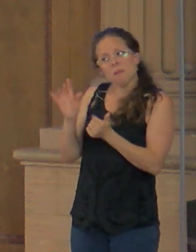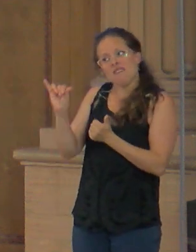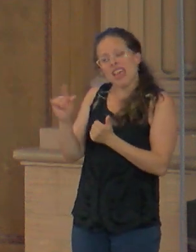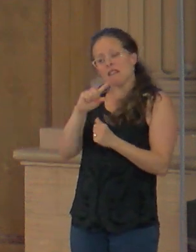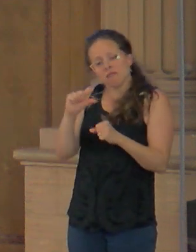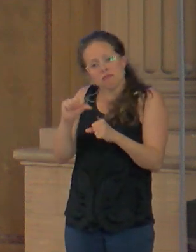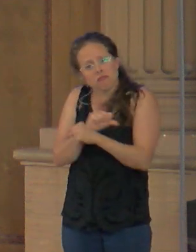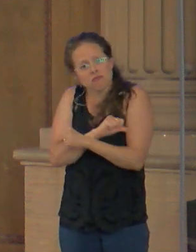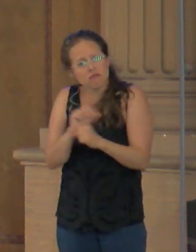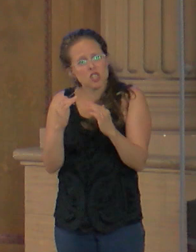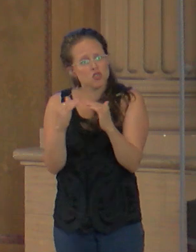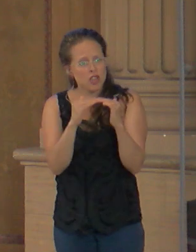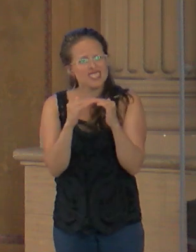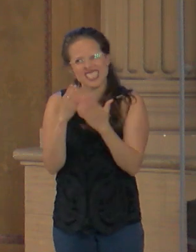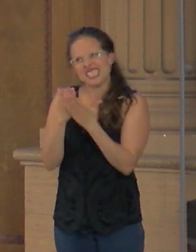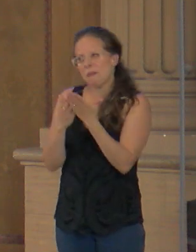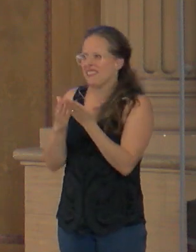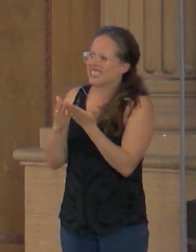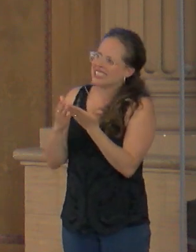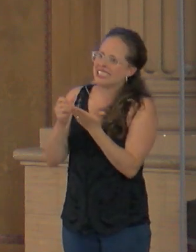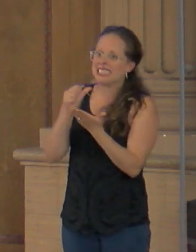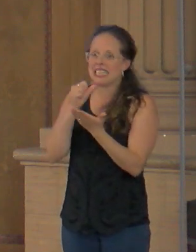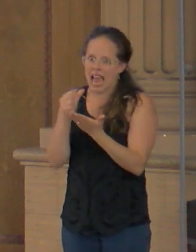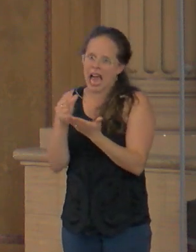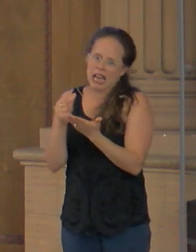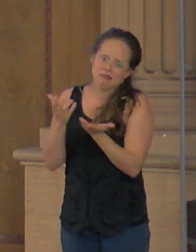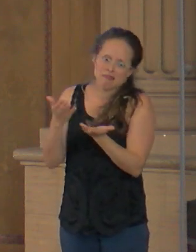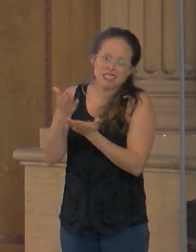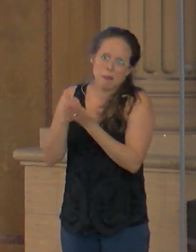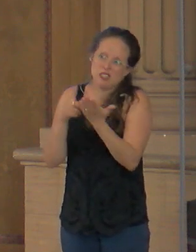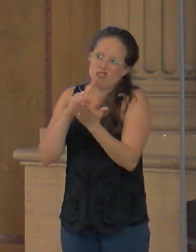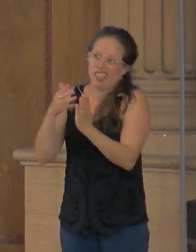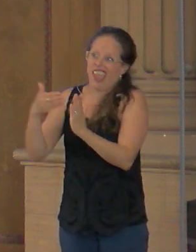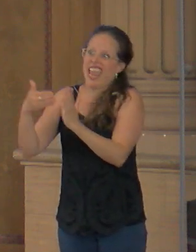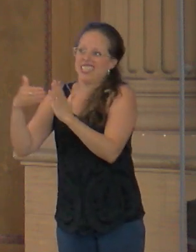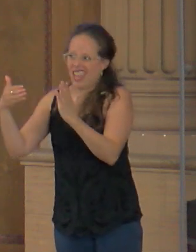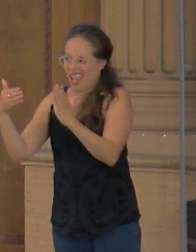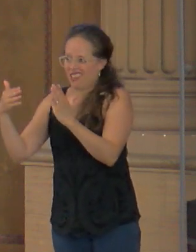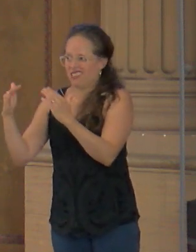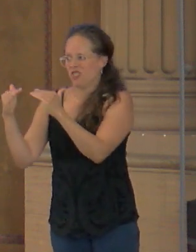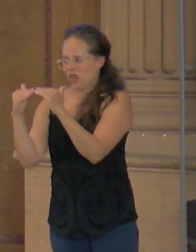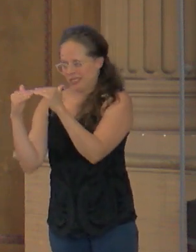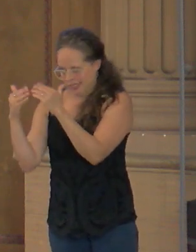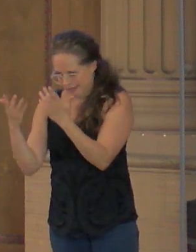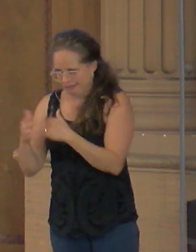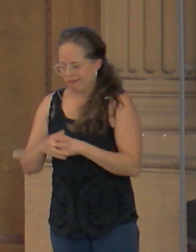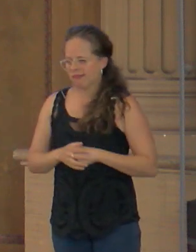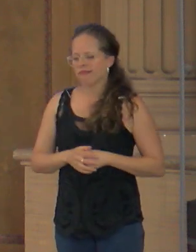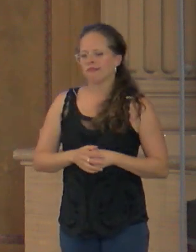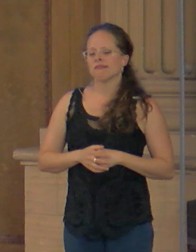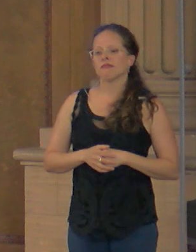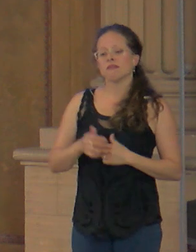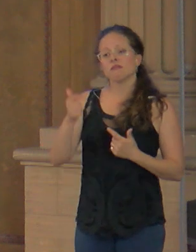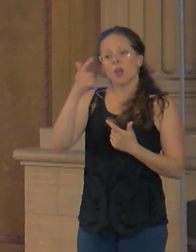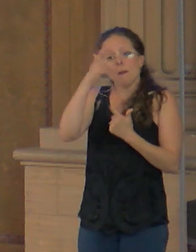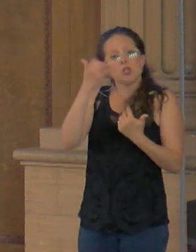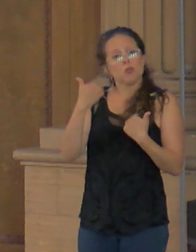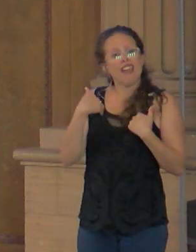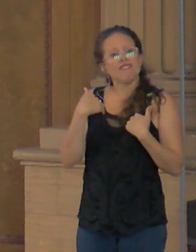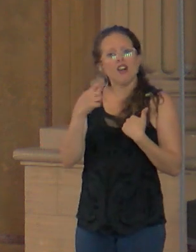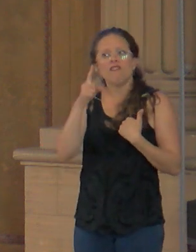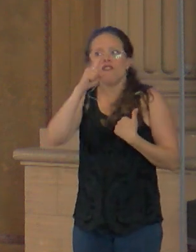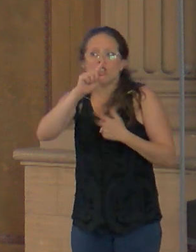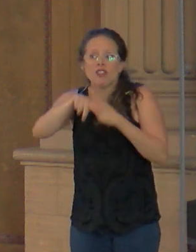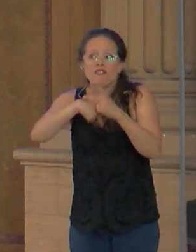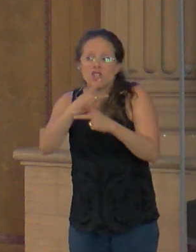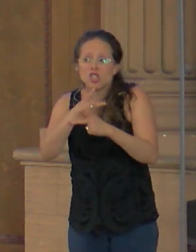but some of that isn't, and some of that is anti-justice. But the fact that there are false versions of the real thing doesn't mean that there is no